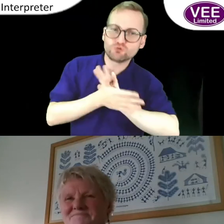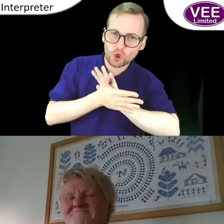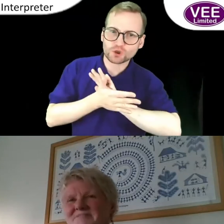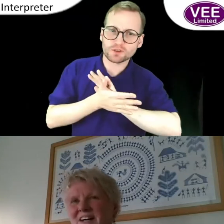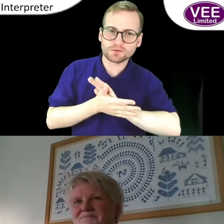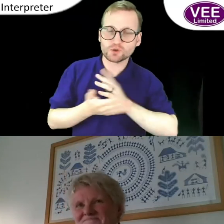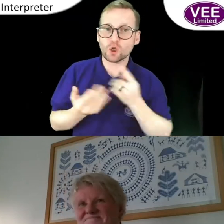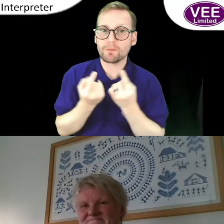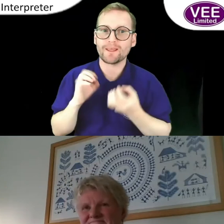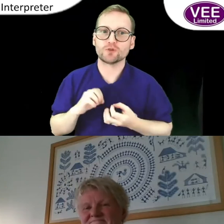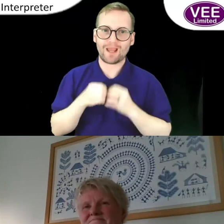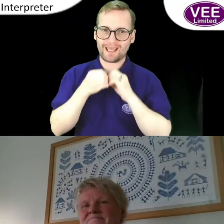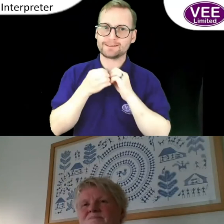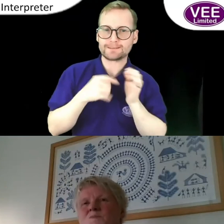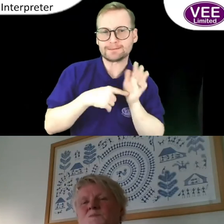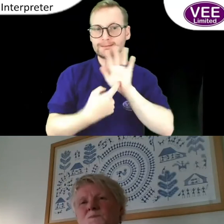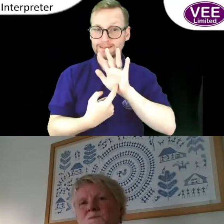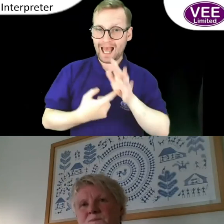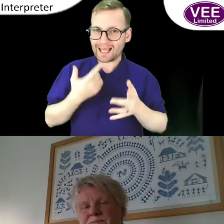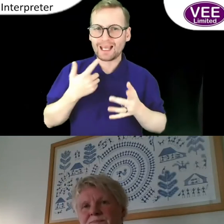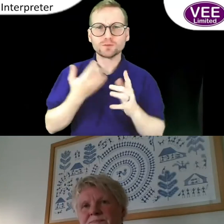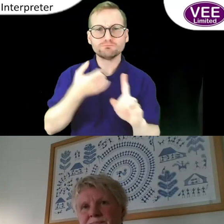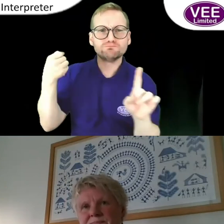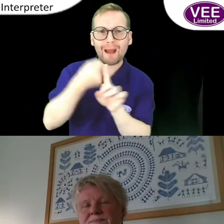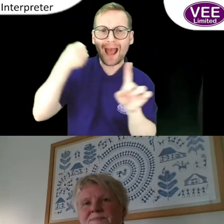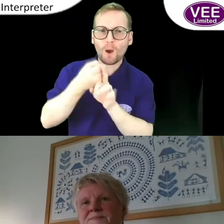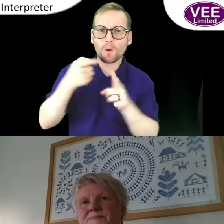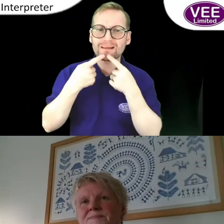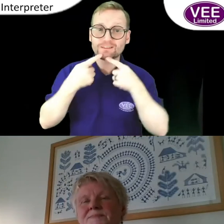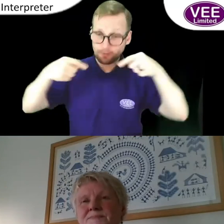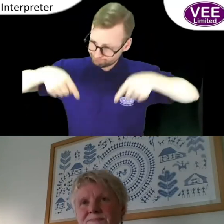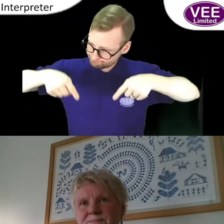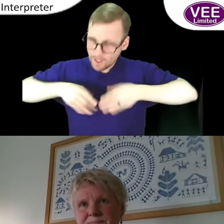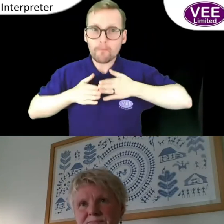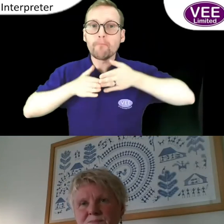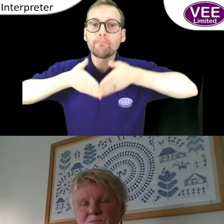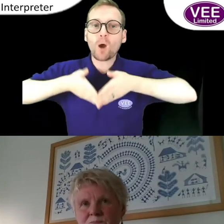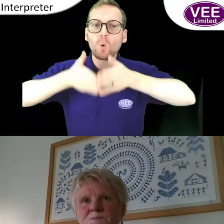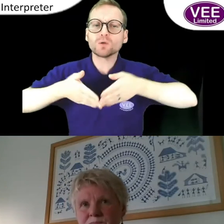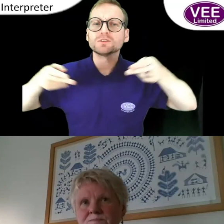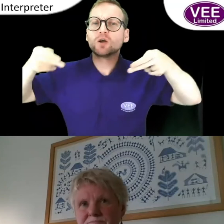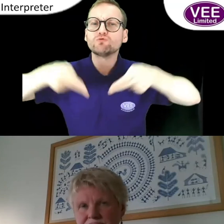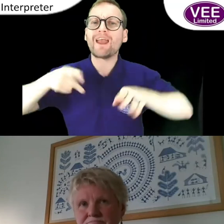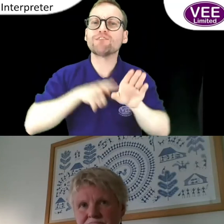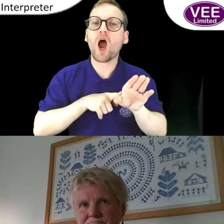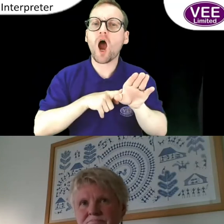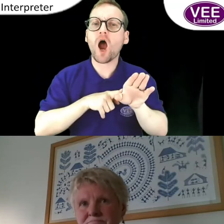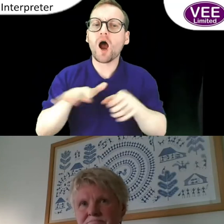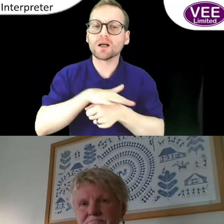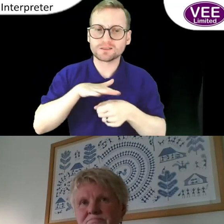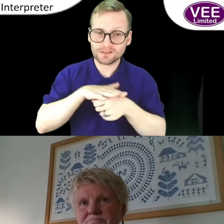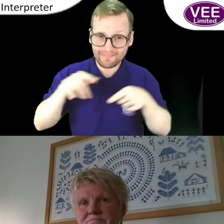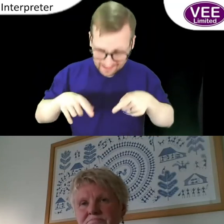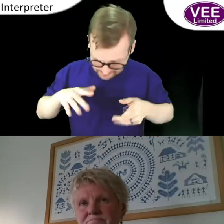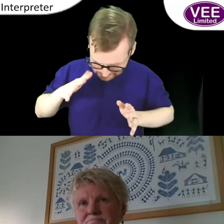exactly. I could send a much stronger message than this destruction. It's a very painful thing to see what we are seeing here.